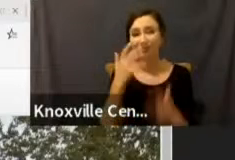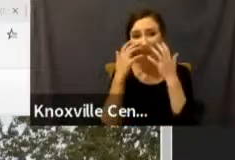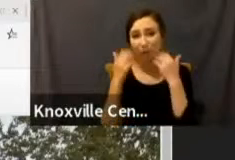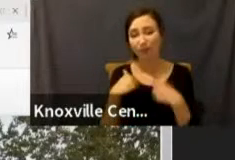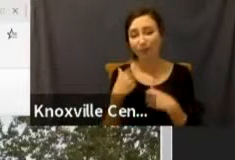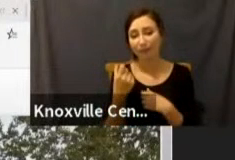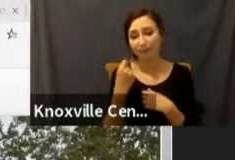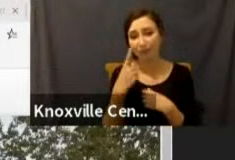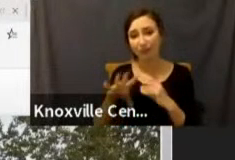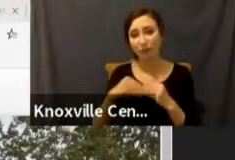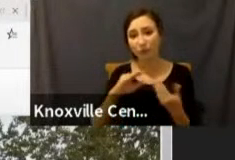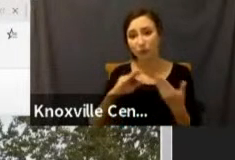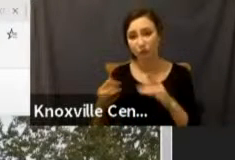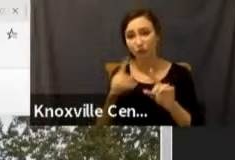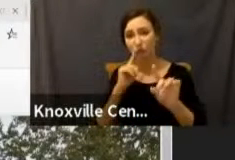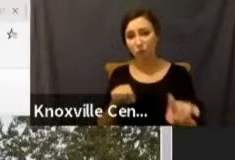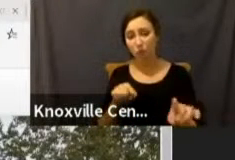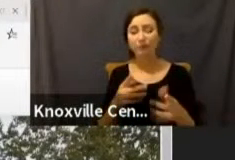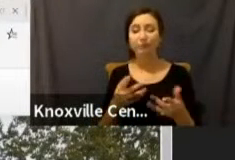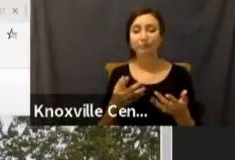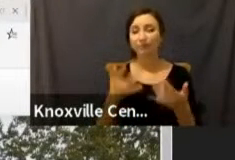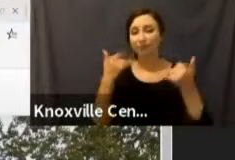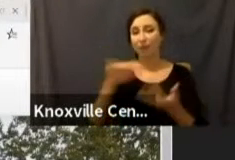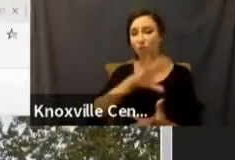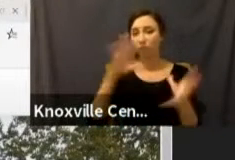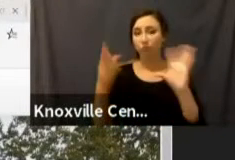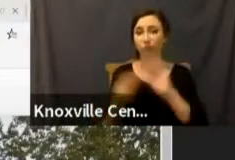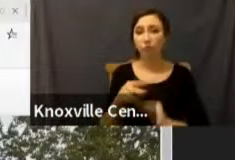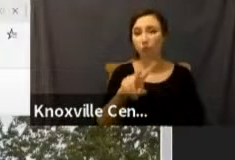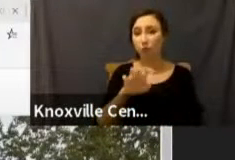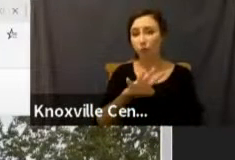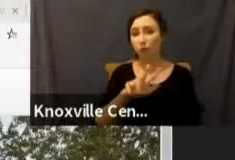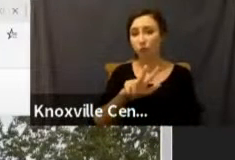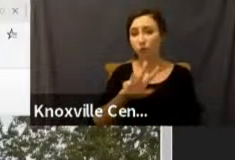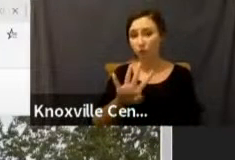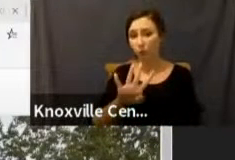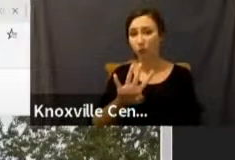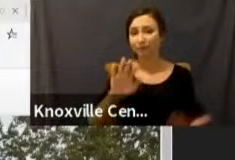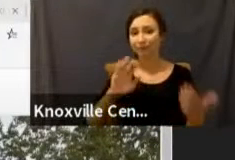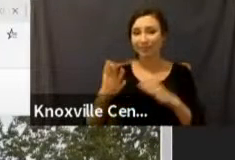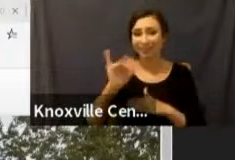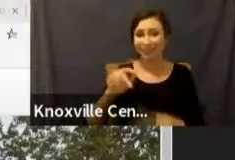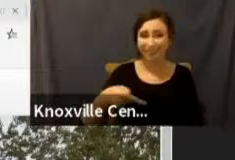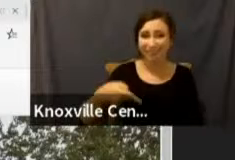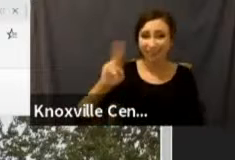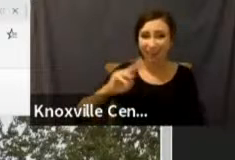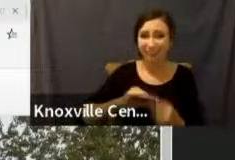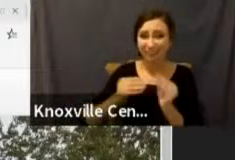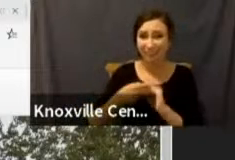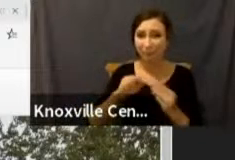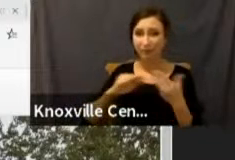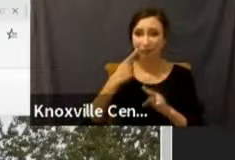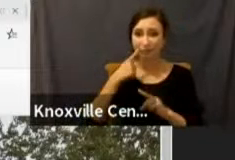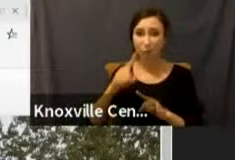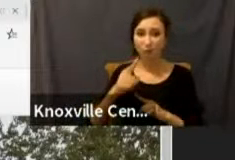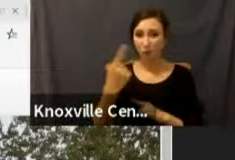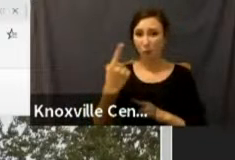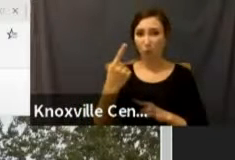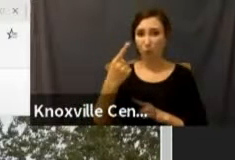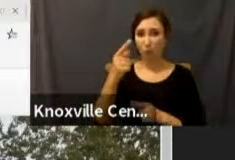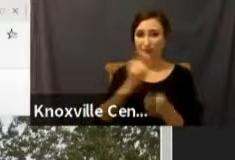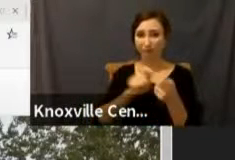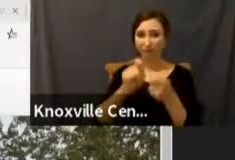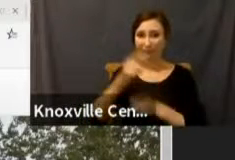additional deaths to report, raising our total to 234. This is the highest number of deaths we've reported in a single day. And we've